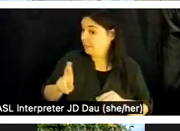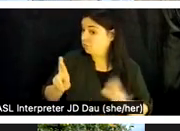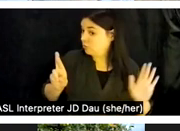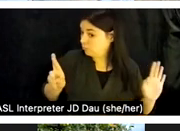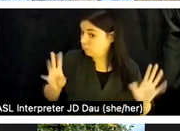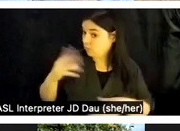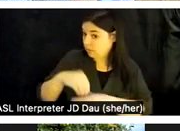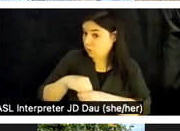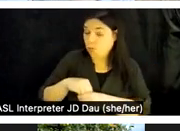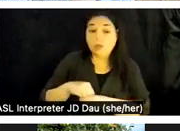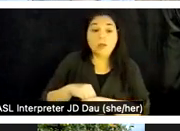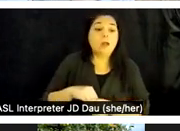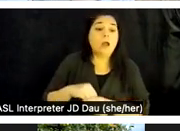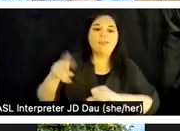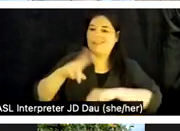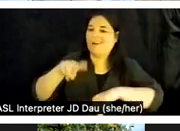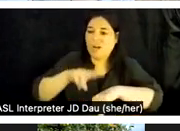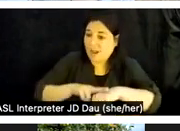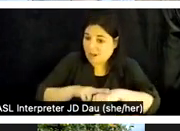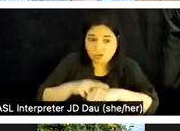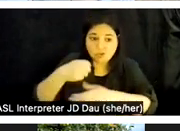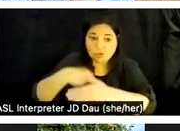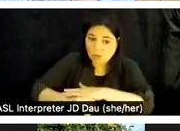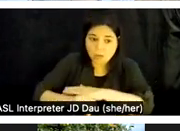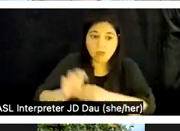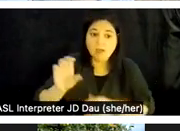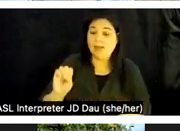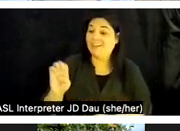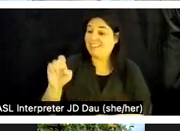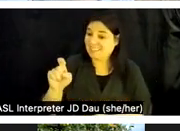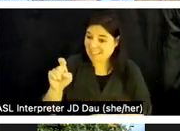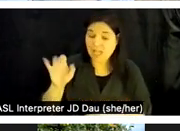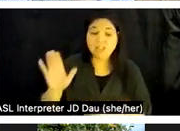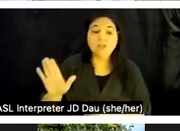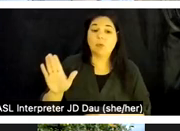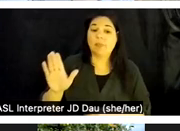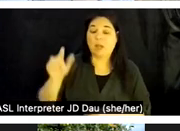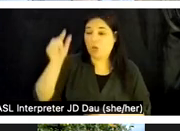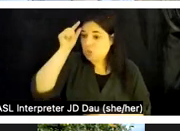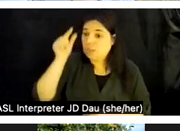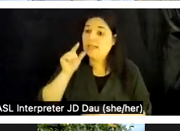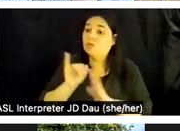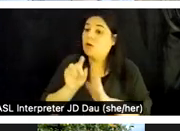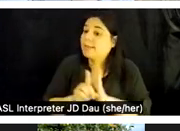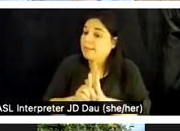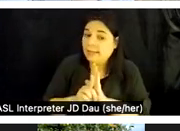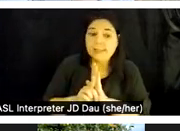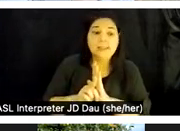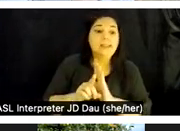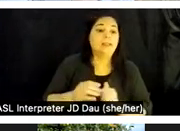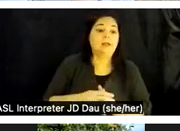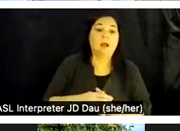national origin, sex, which includes sexual orientation and gender identity,